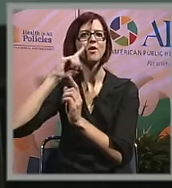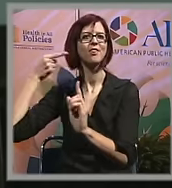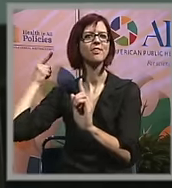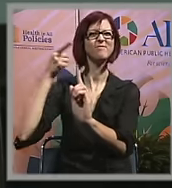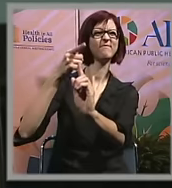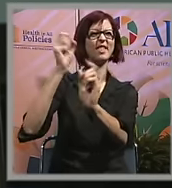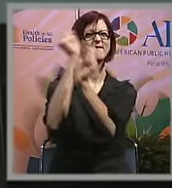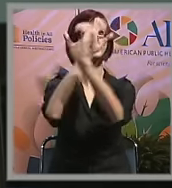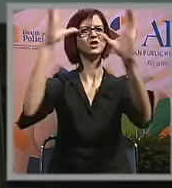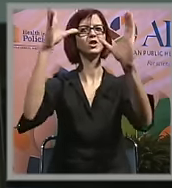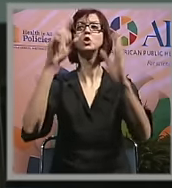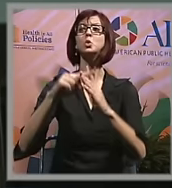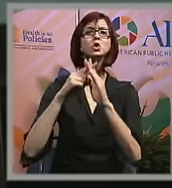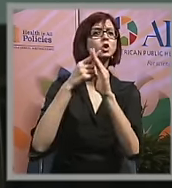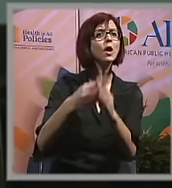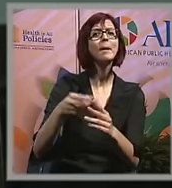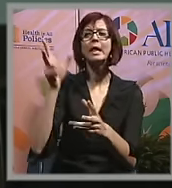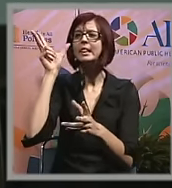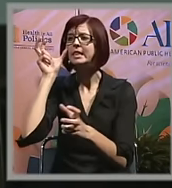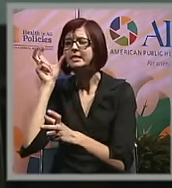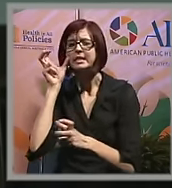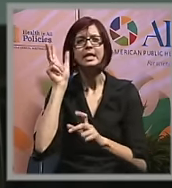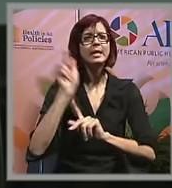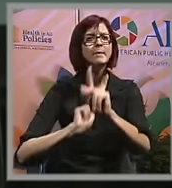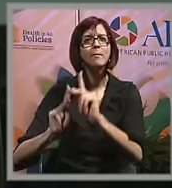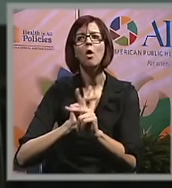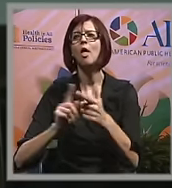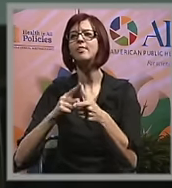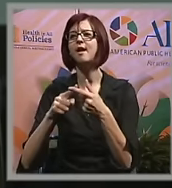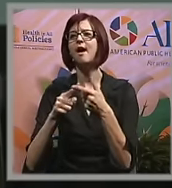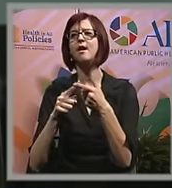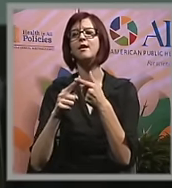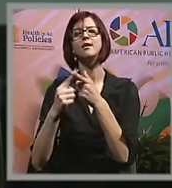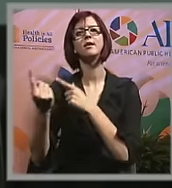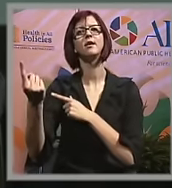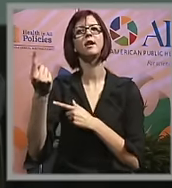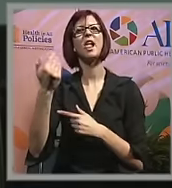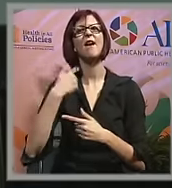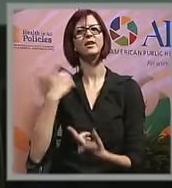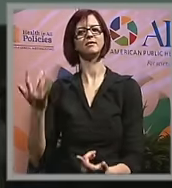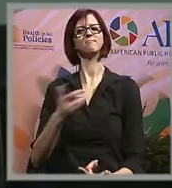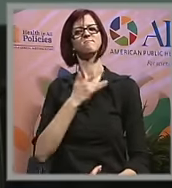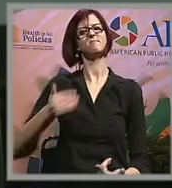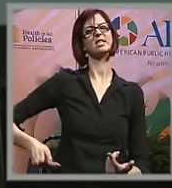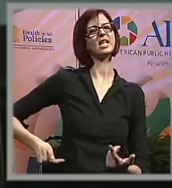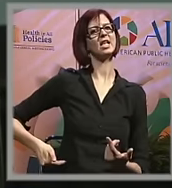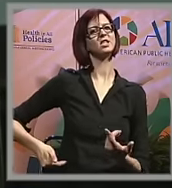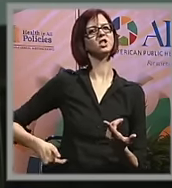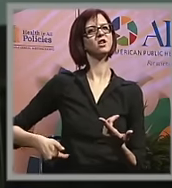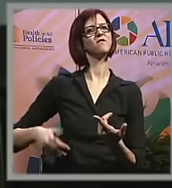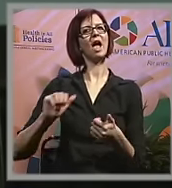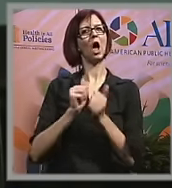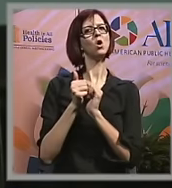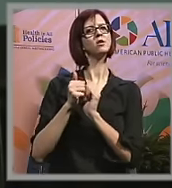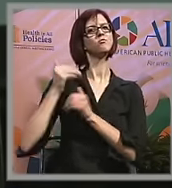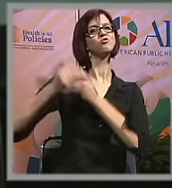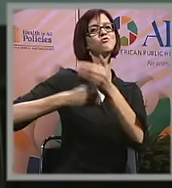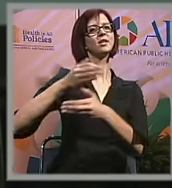So, start off with listening to folks, and then having a sense of where you want things to go in the